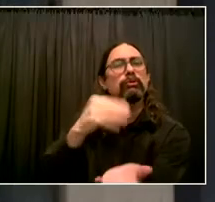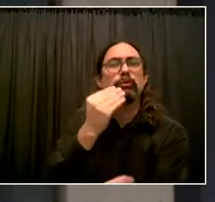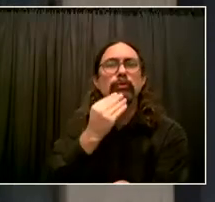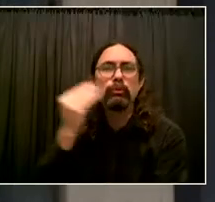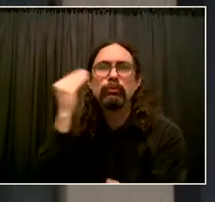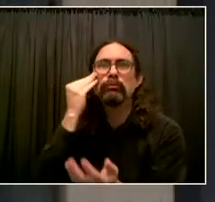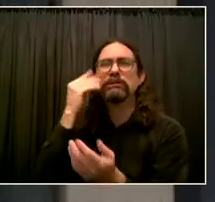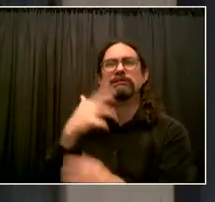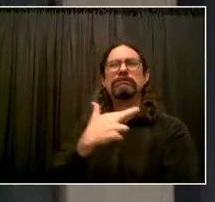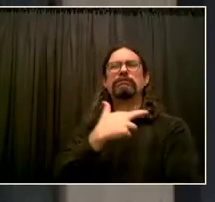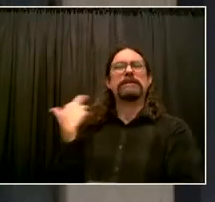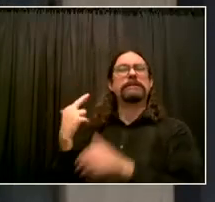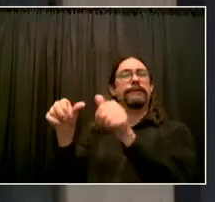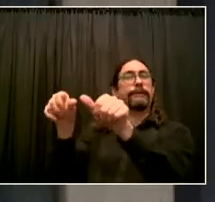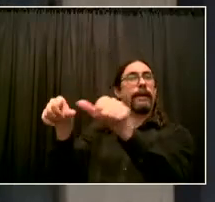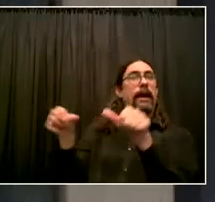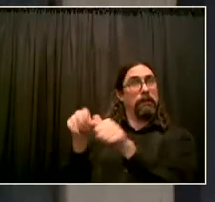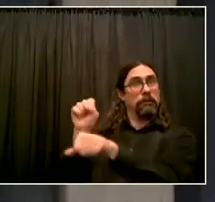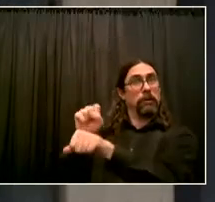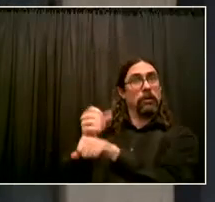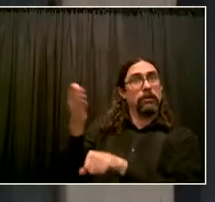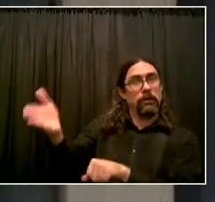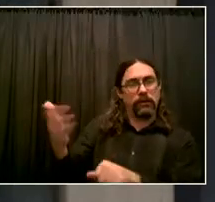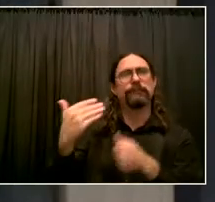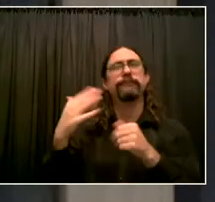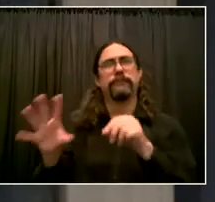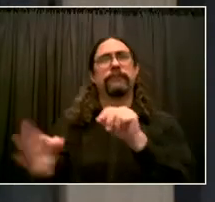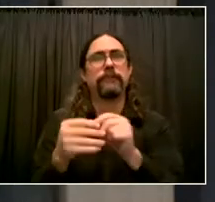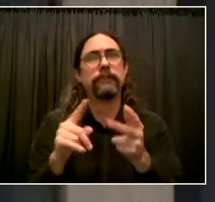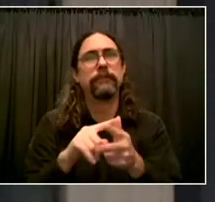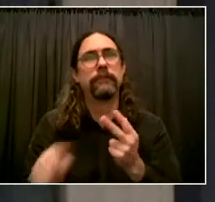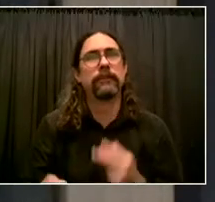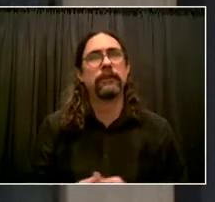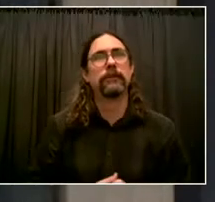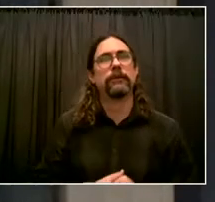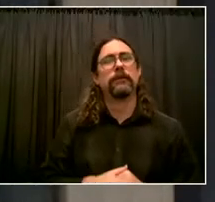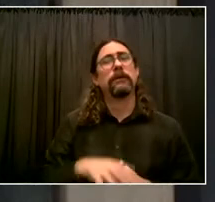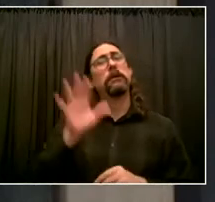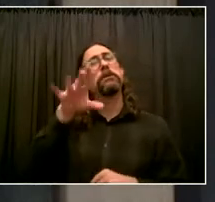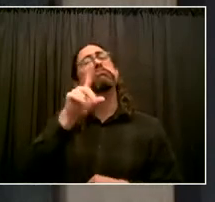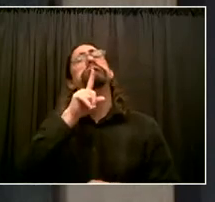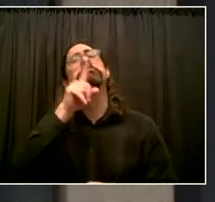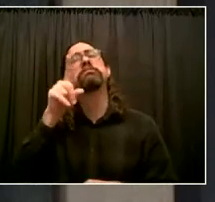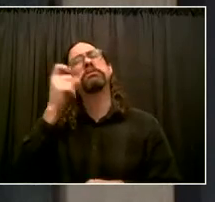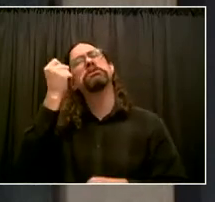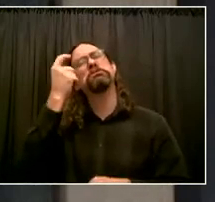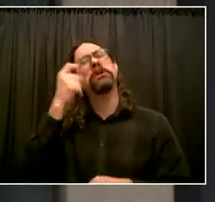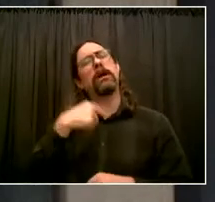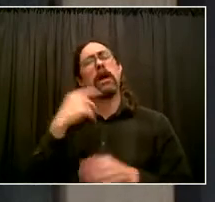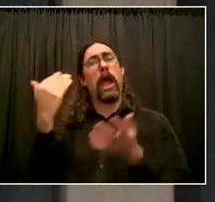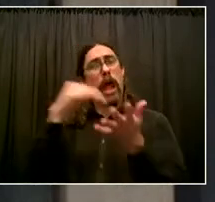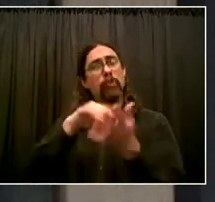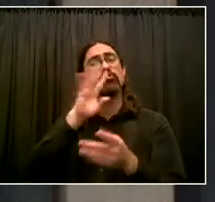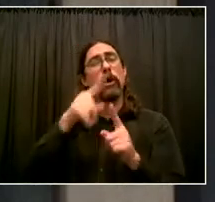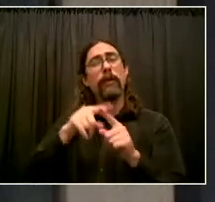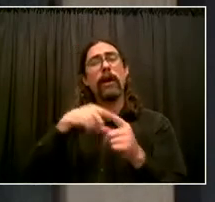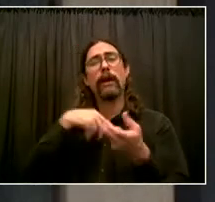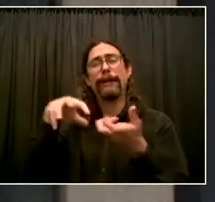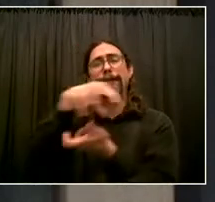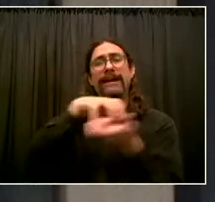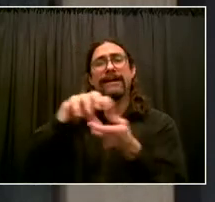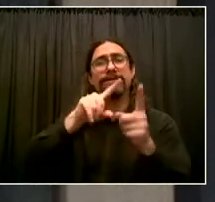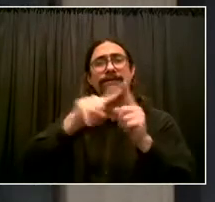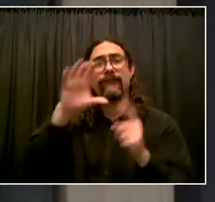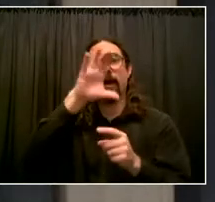types. Finally, if you're not sure which booster is right for you, you can consult with your doctor, clinical staff at one of the